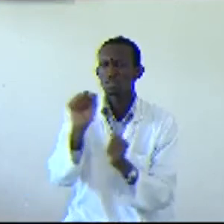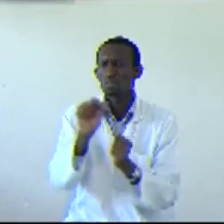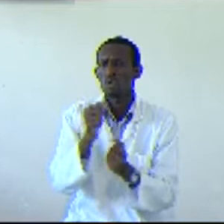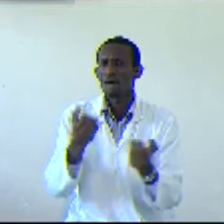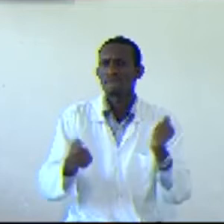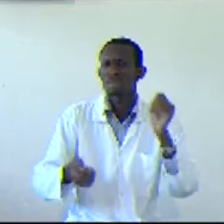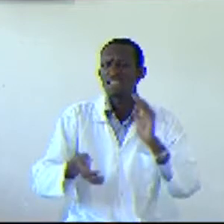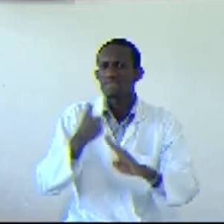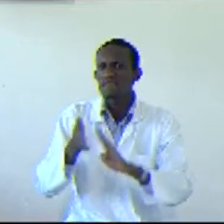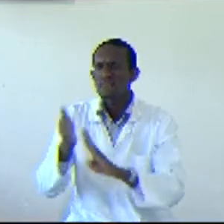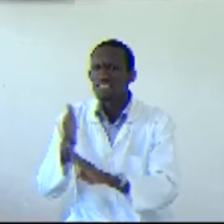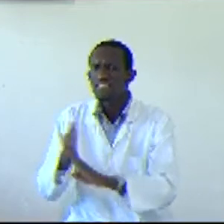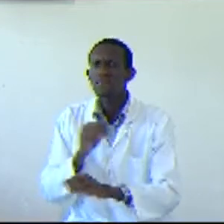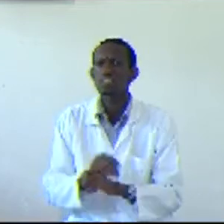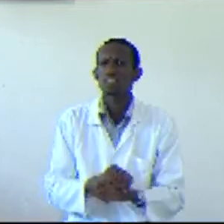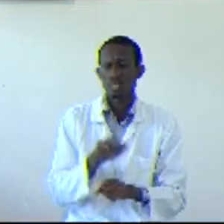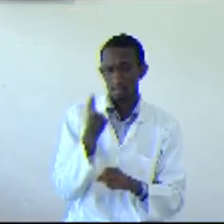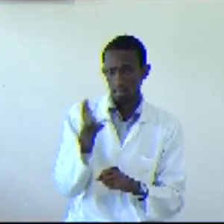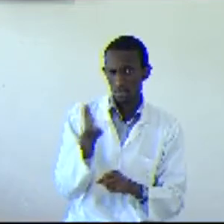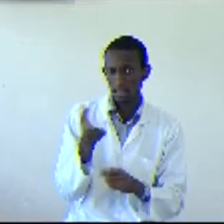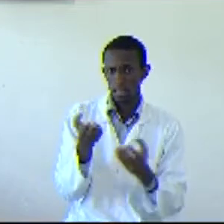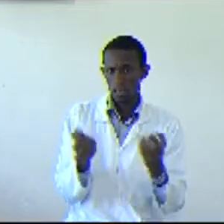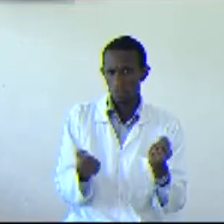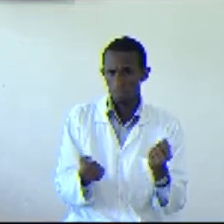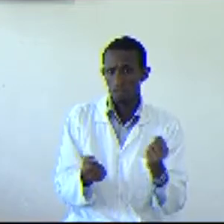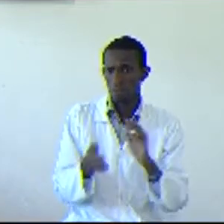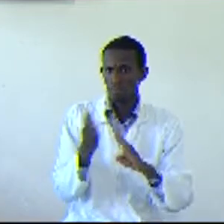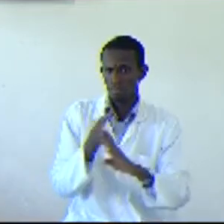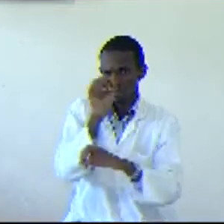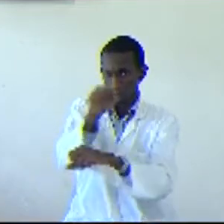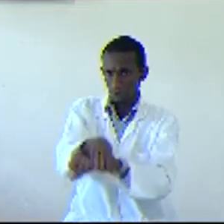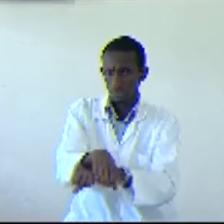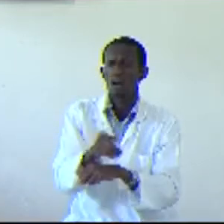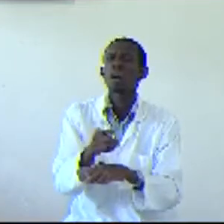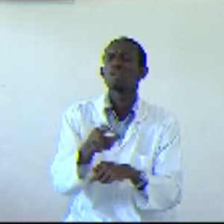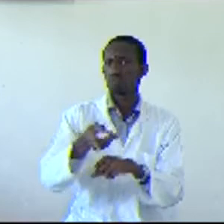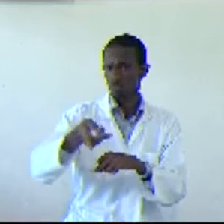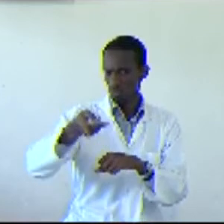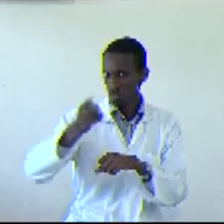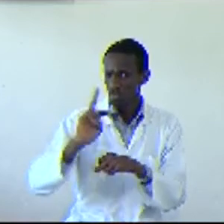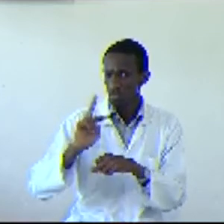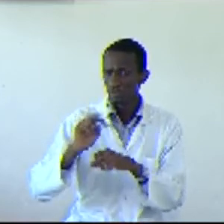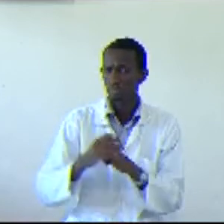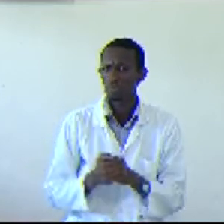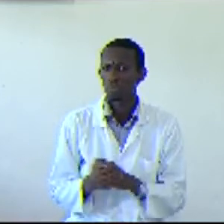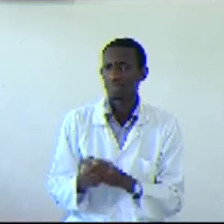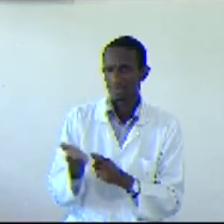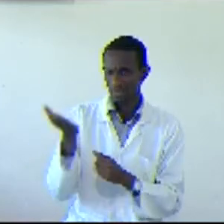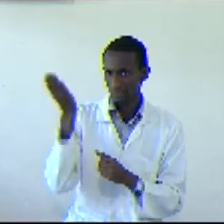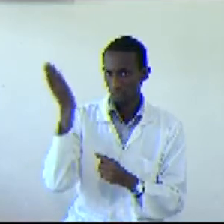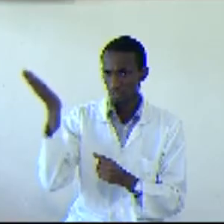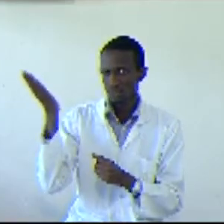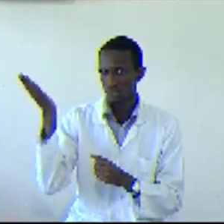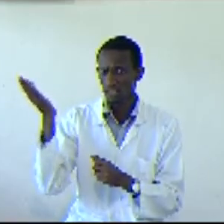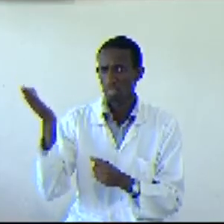B has low speed, this time now you would have to answer saying that because this one has high